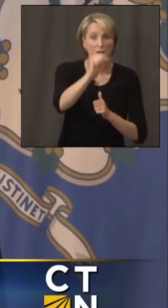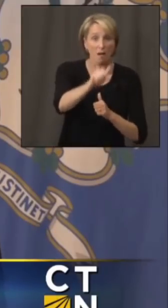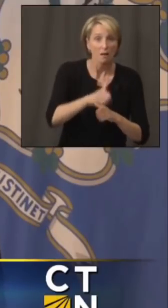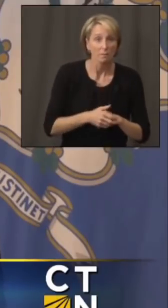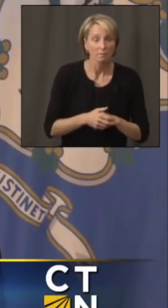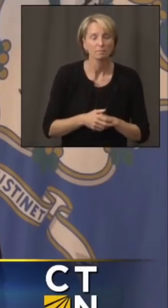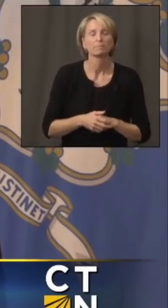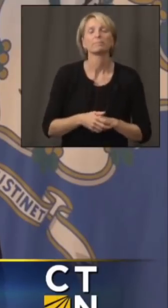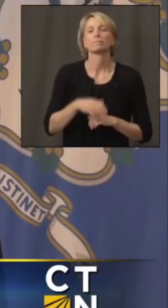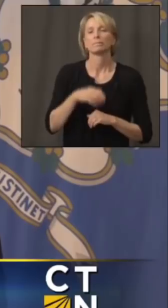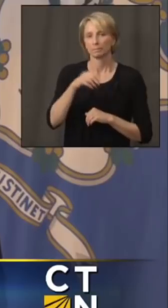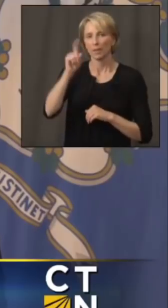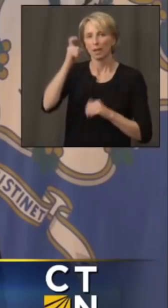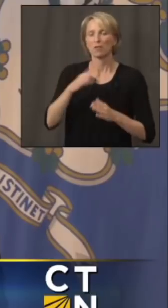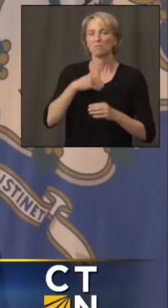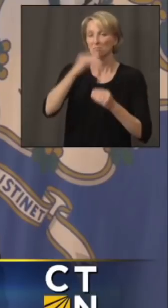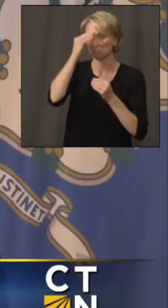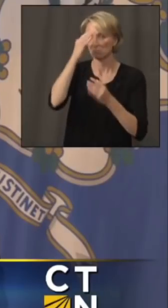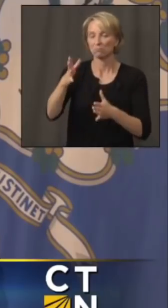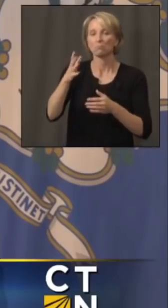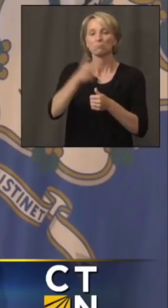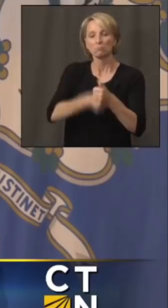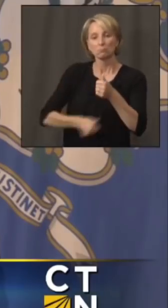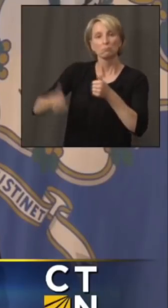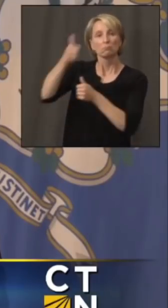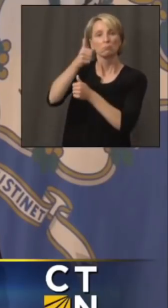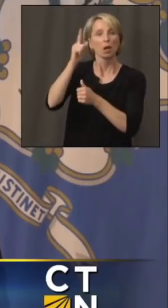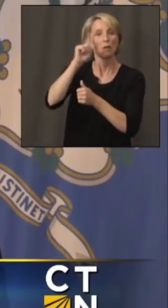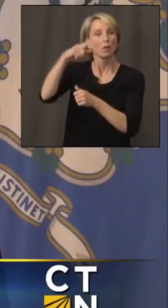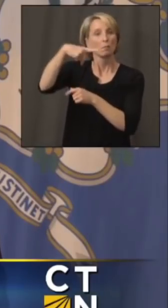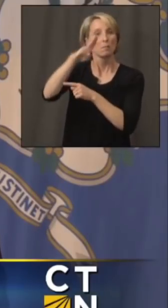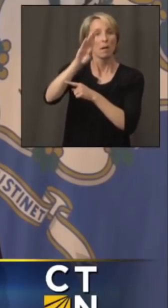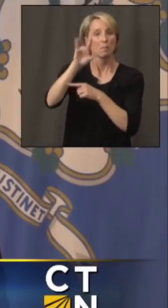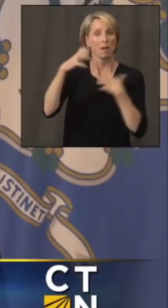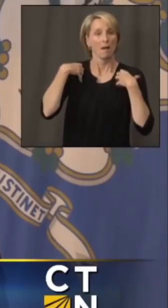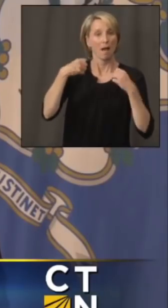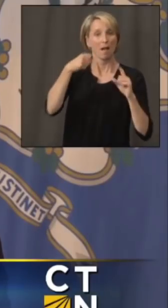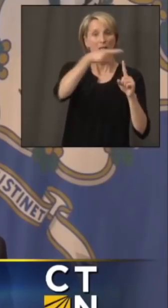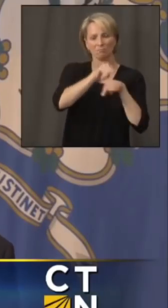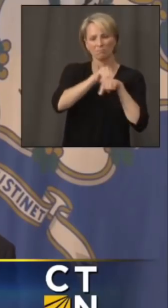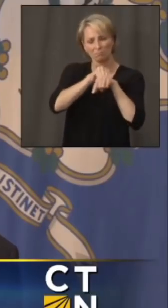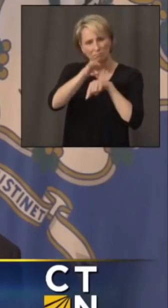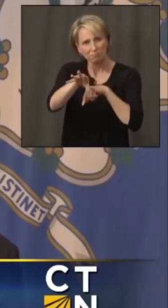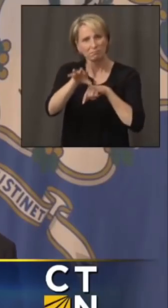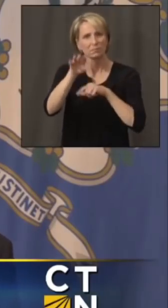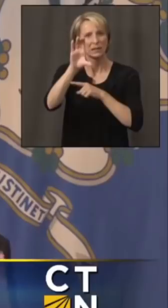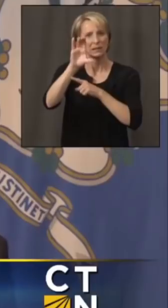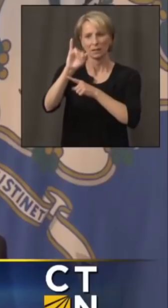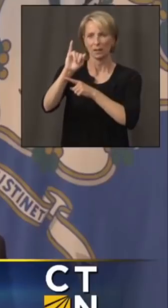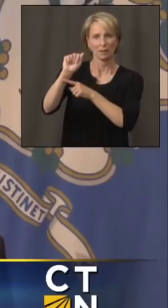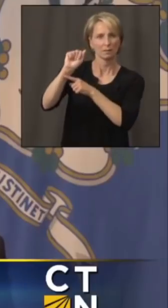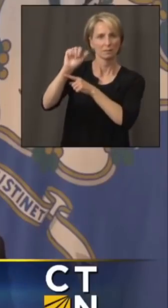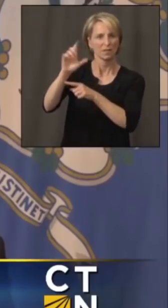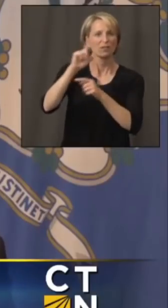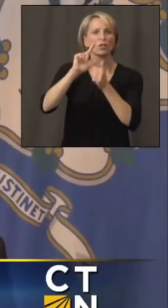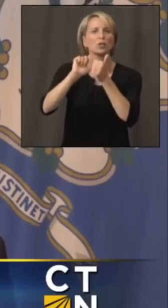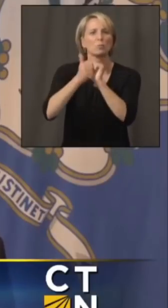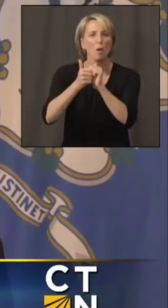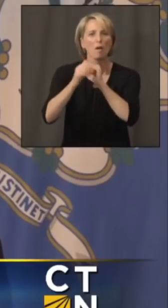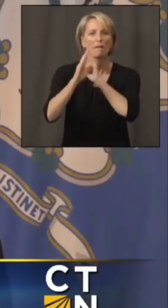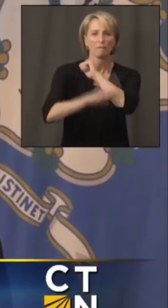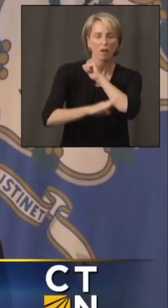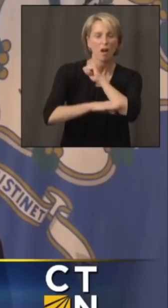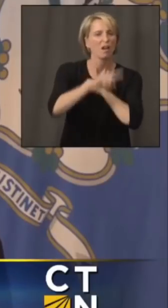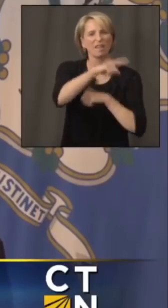Gifford, Public Health, has given clear guidance to the athletic teams in terms of the level of safety on different sports